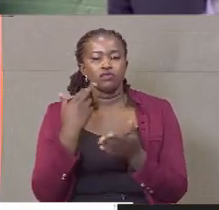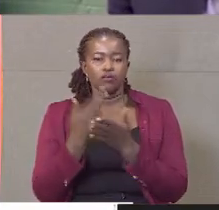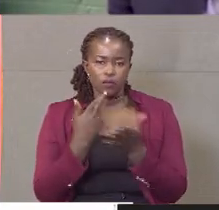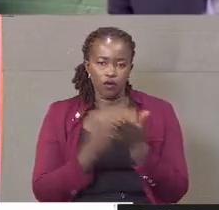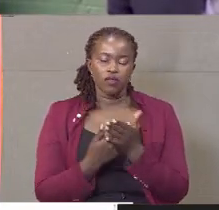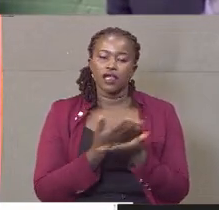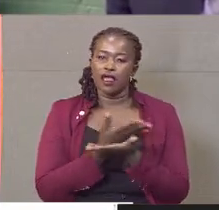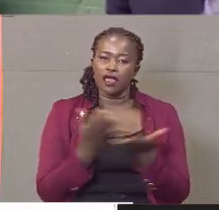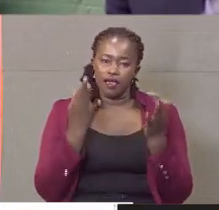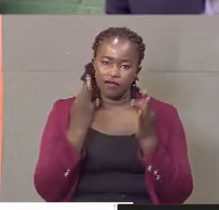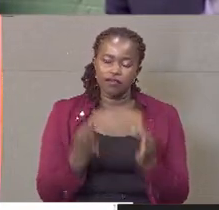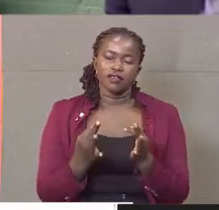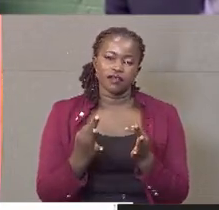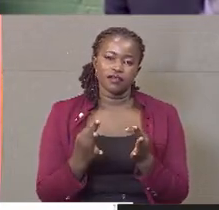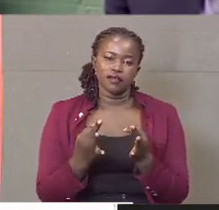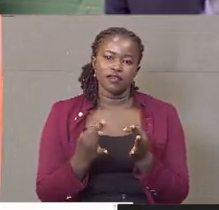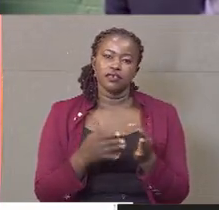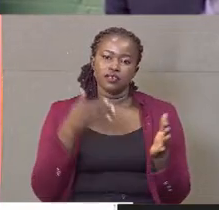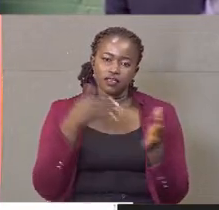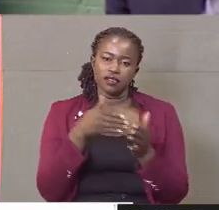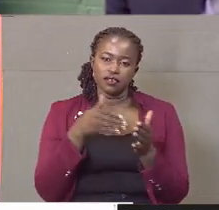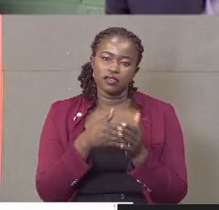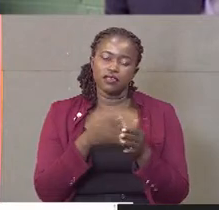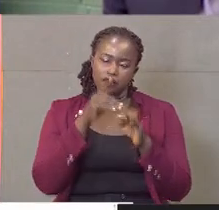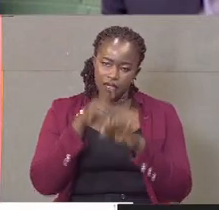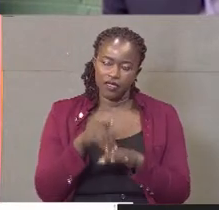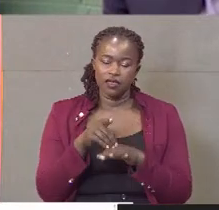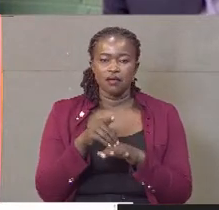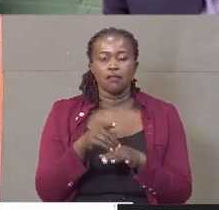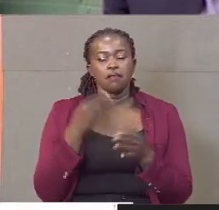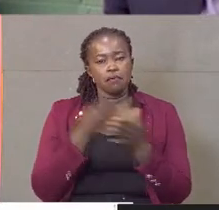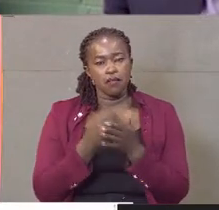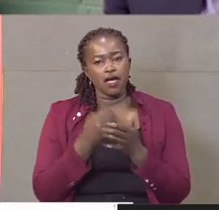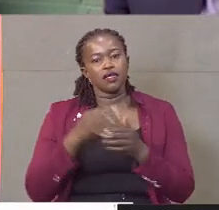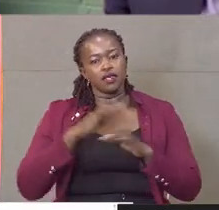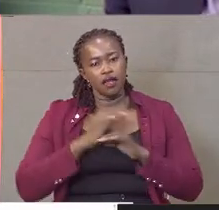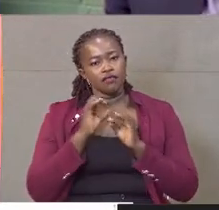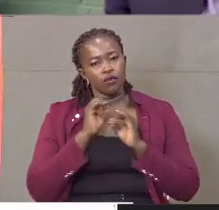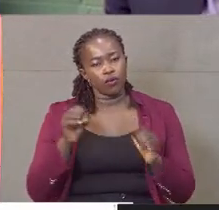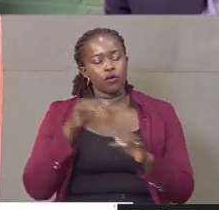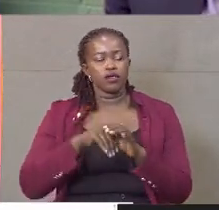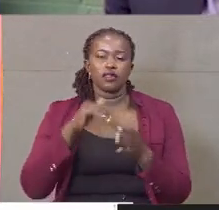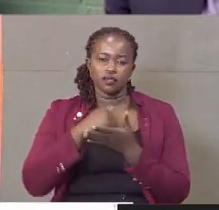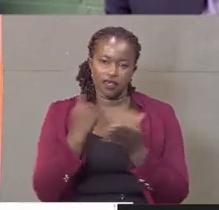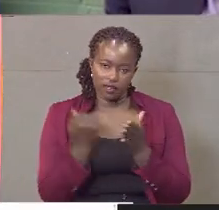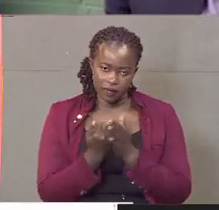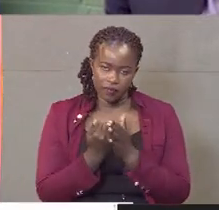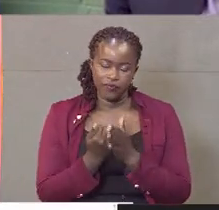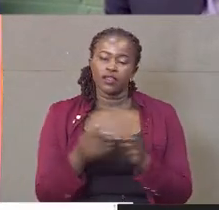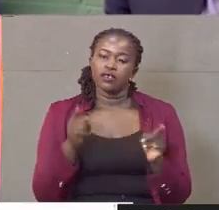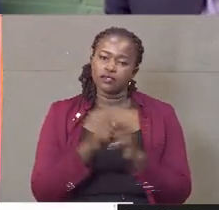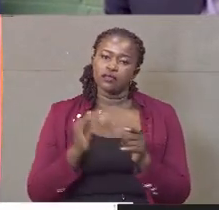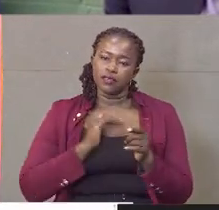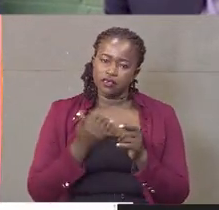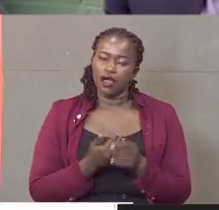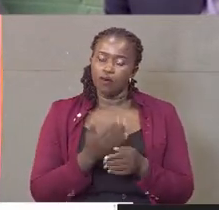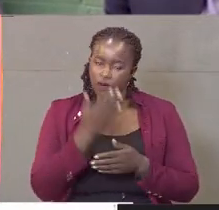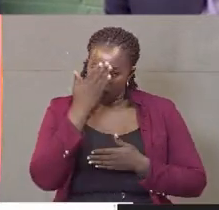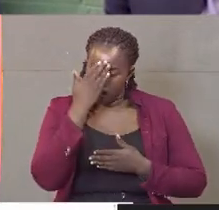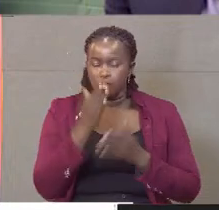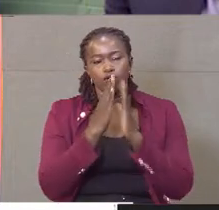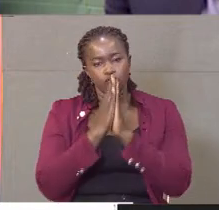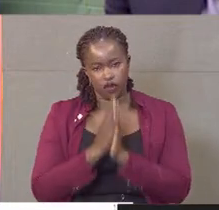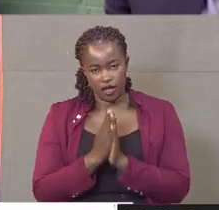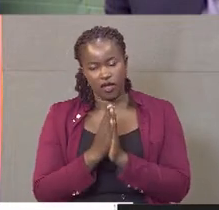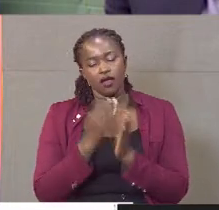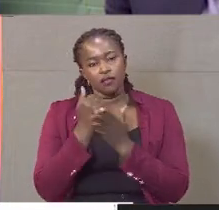is hindering on insufficient funds within the sector. And it is our humble prayer, since